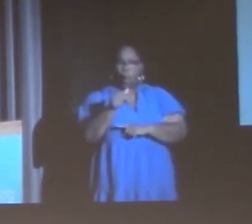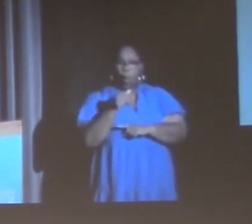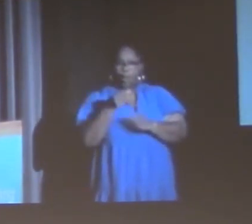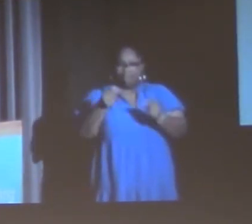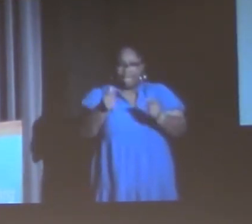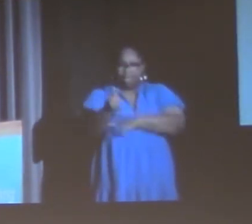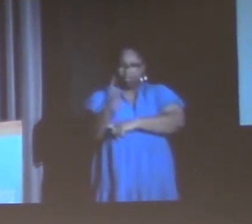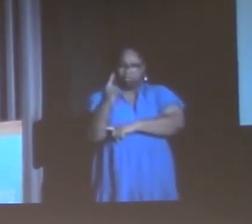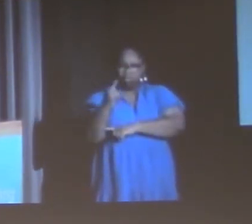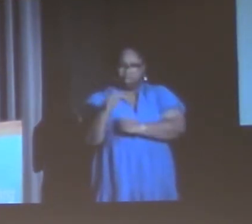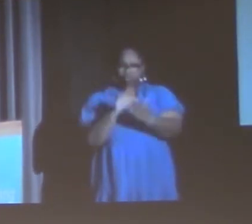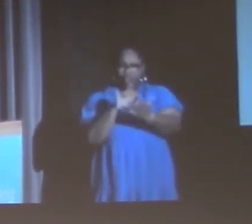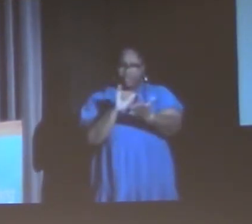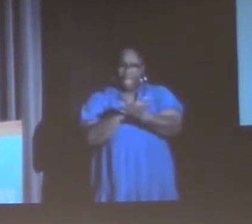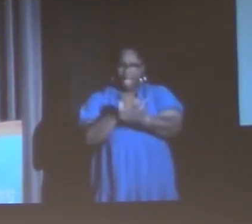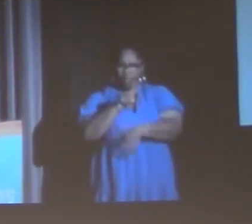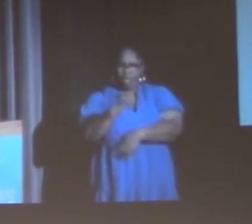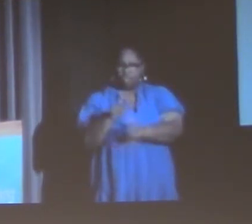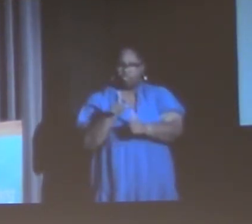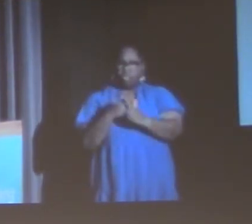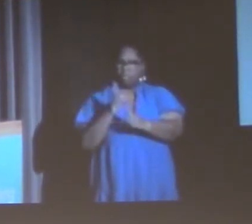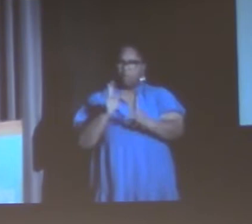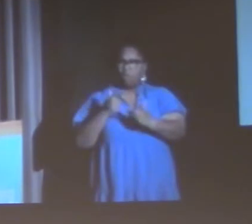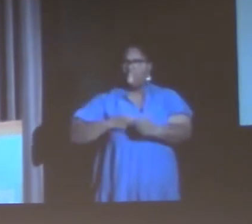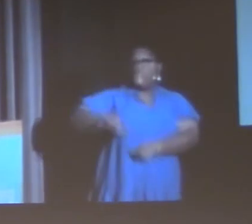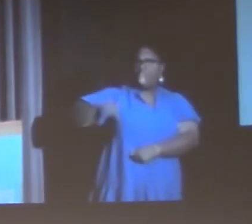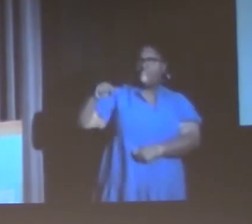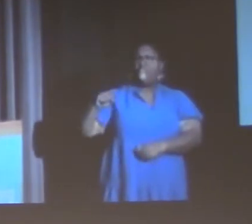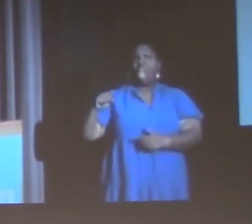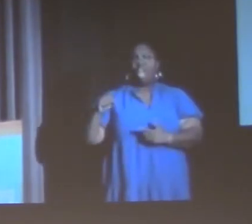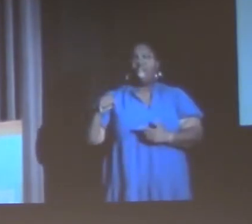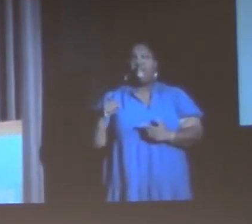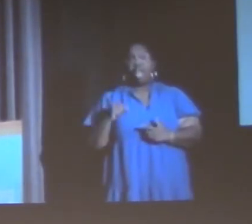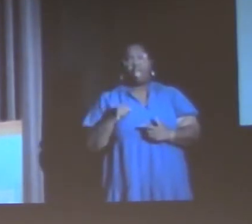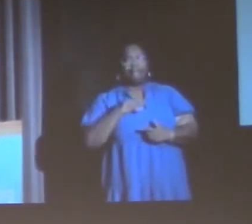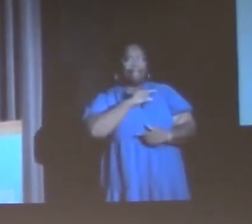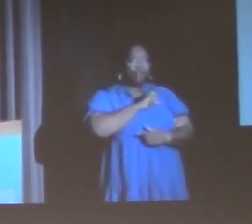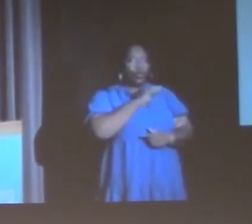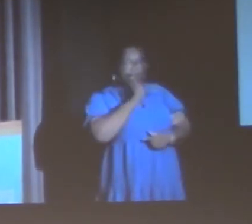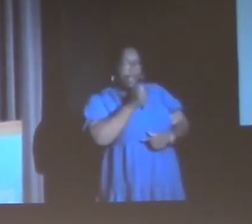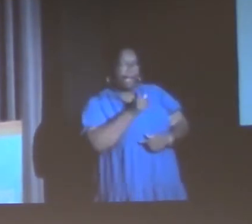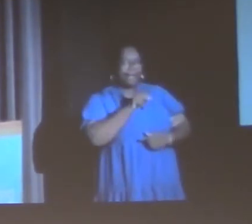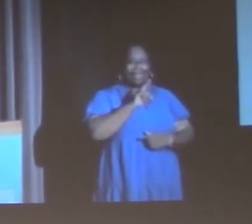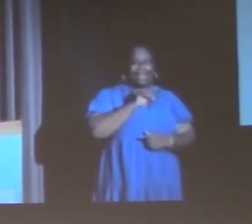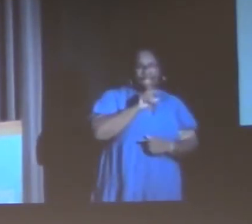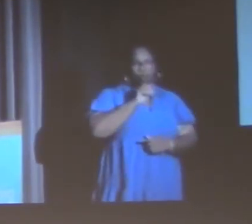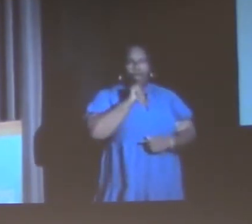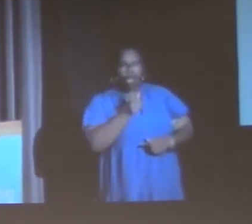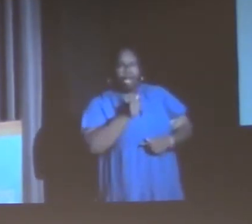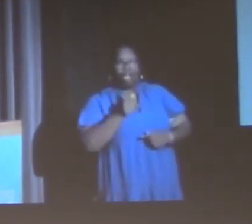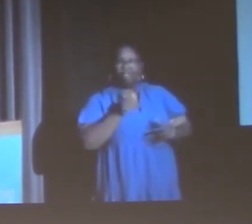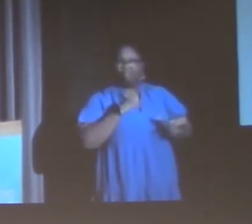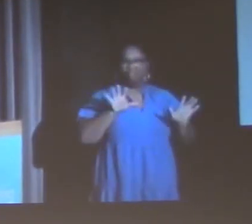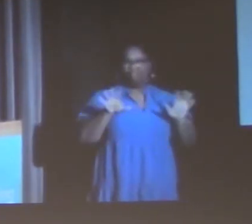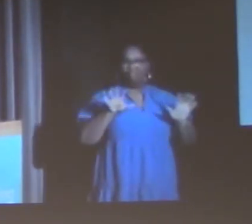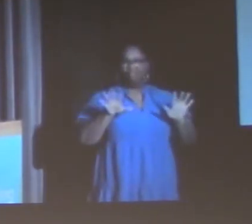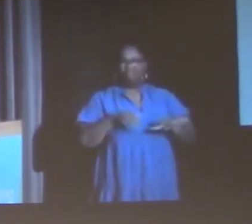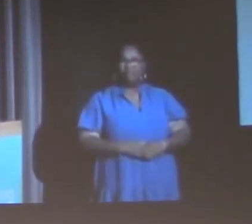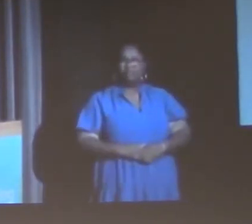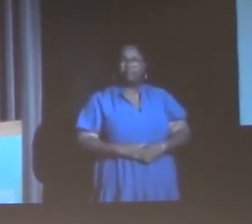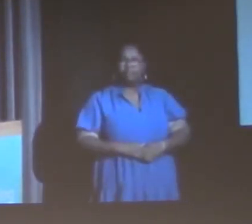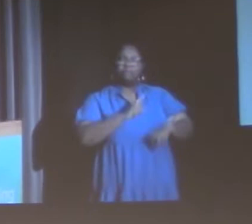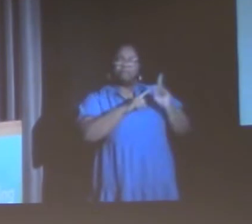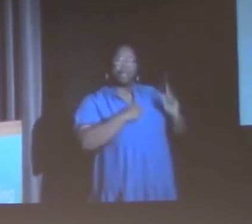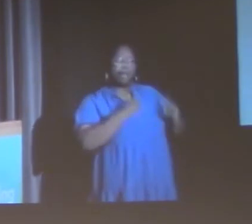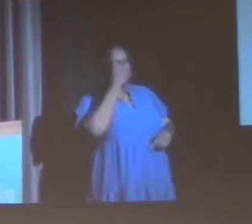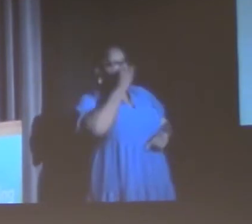addressing that question? Did he do it? Did he not do it? But I'm also thinking that in all of your projects, and